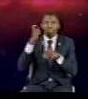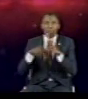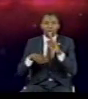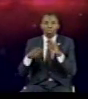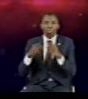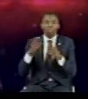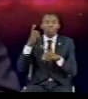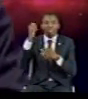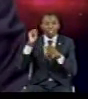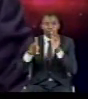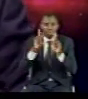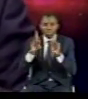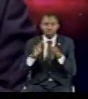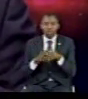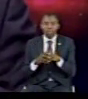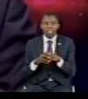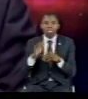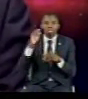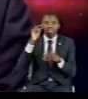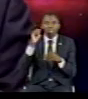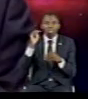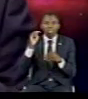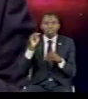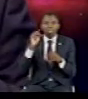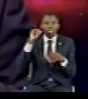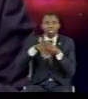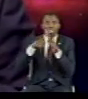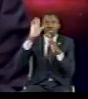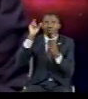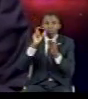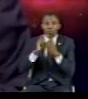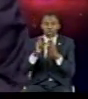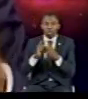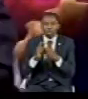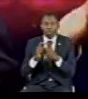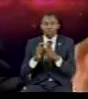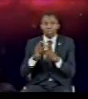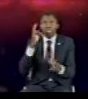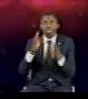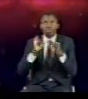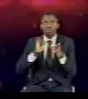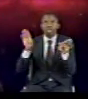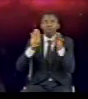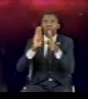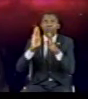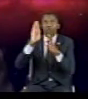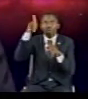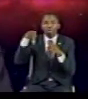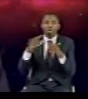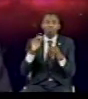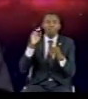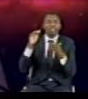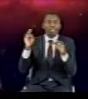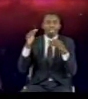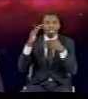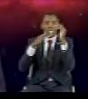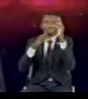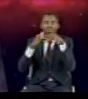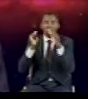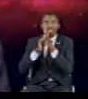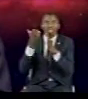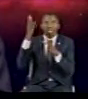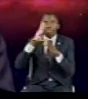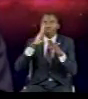people. You said in your word, if I shut up heaven and there be no rain, or if